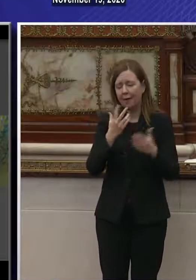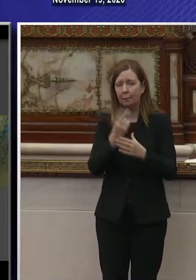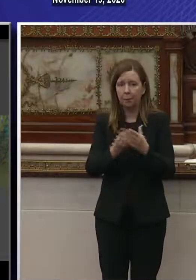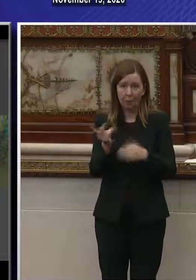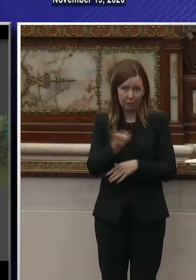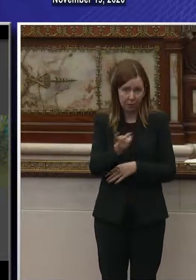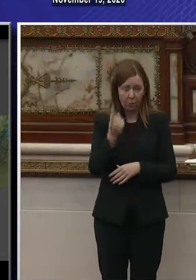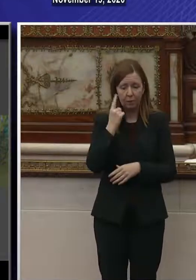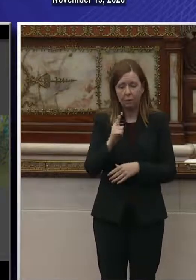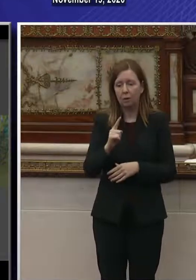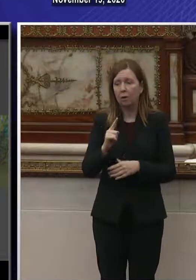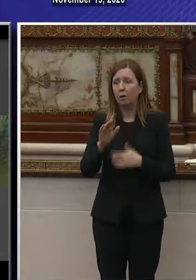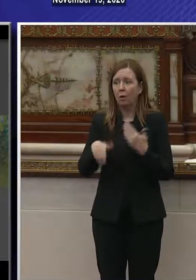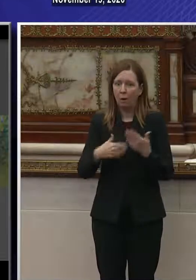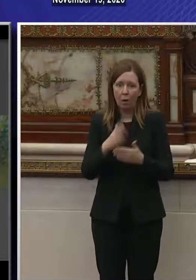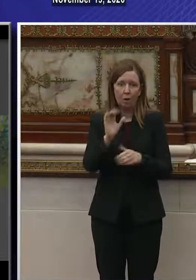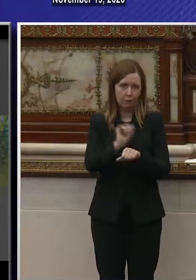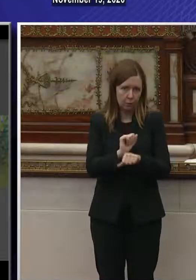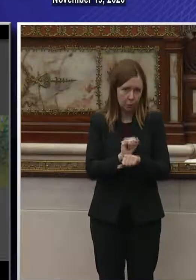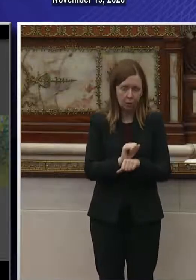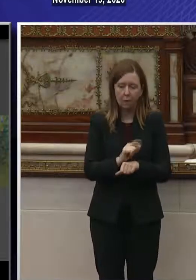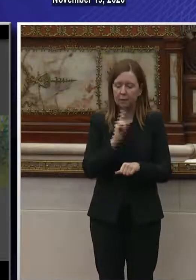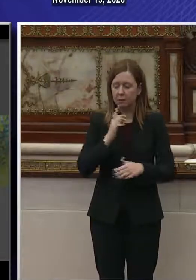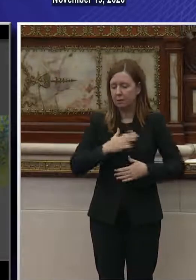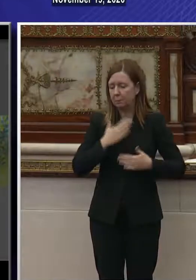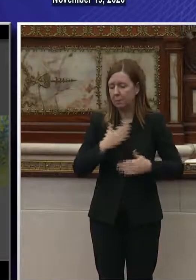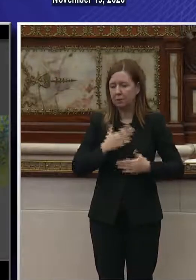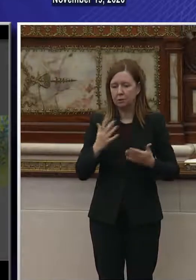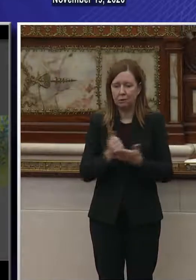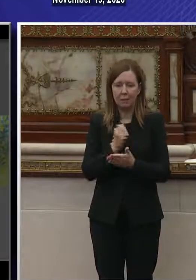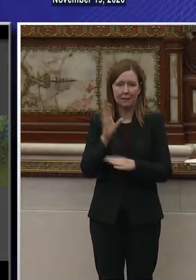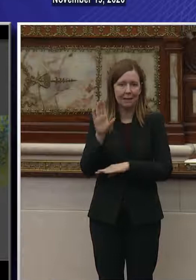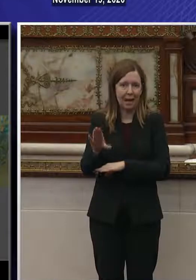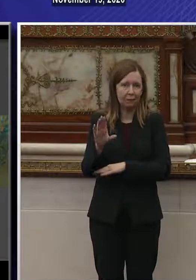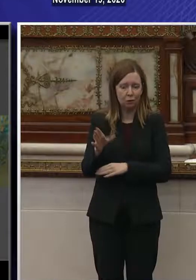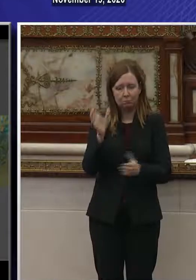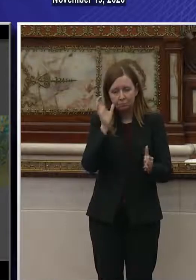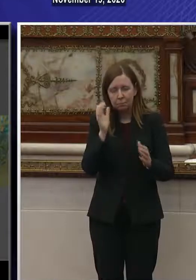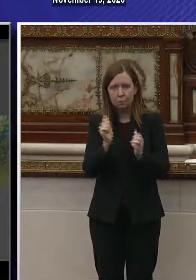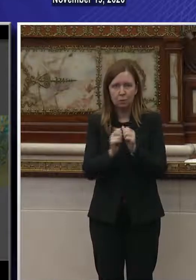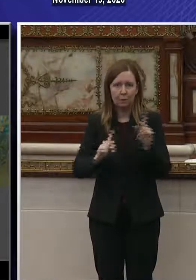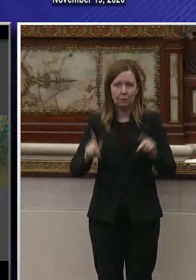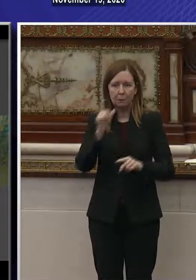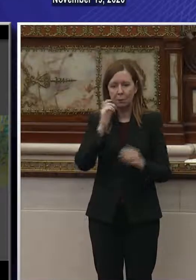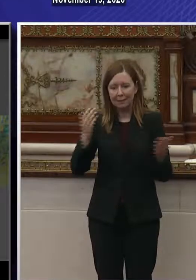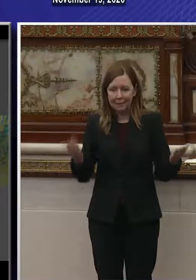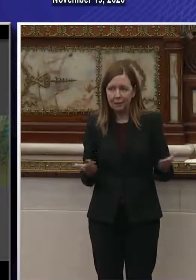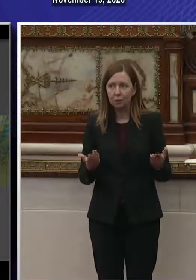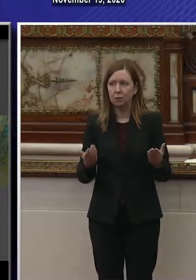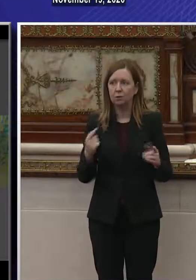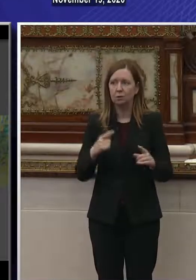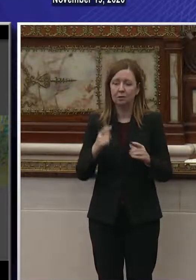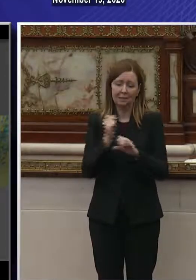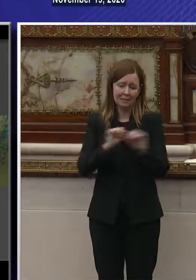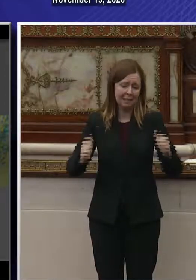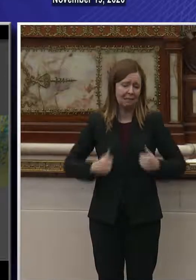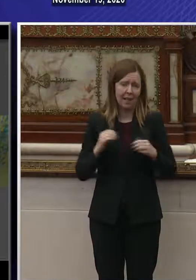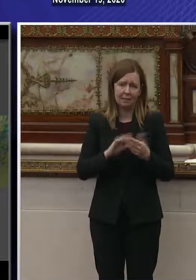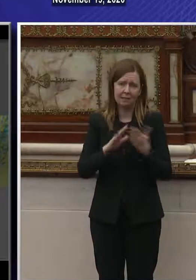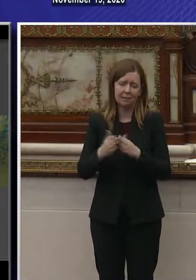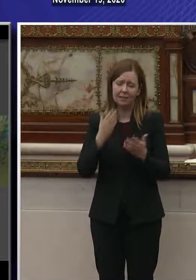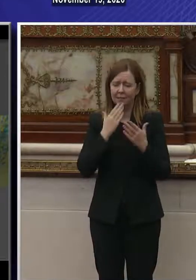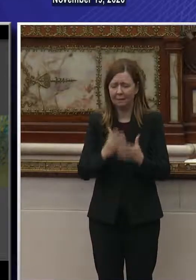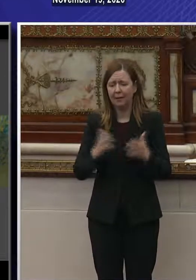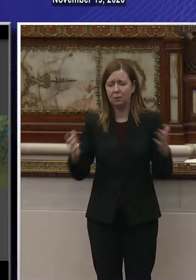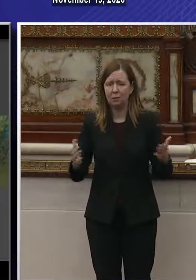of you for all of your work, and it's a pleasure to spend an afternoon with people who are here just to like save lives in our city. So